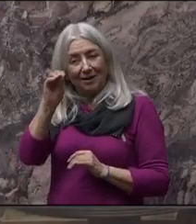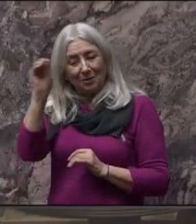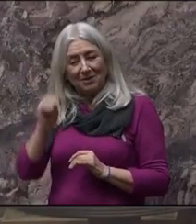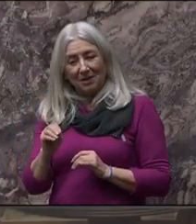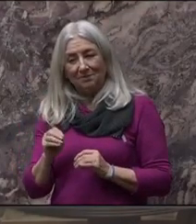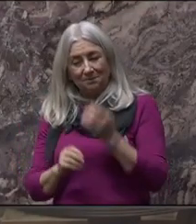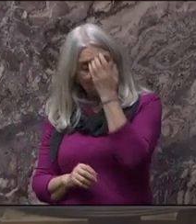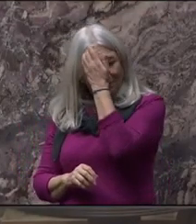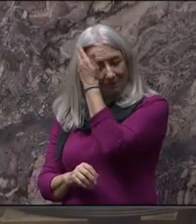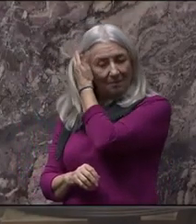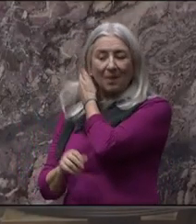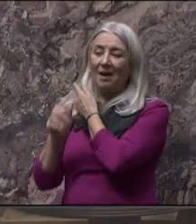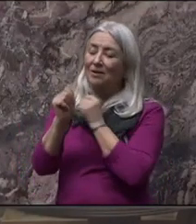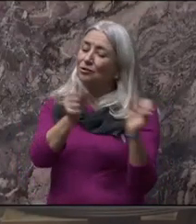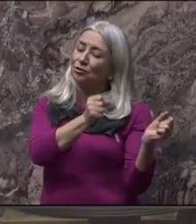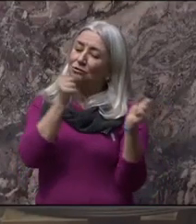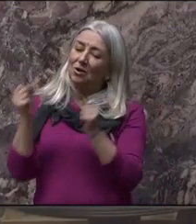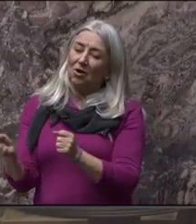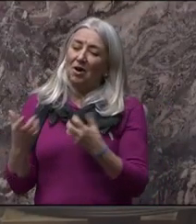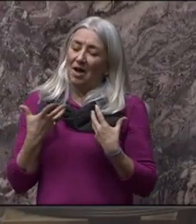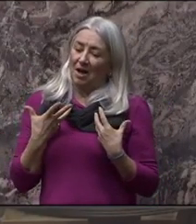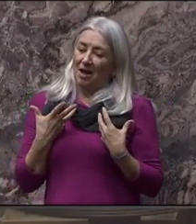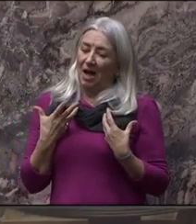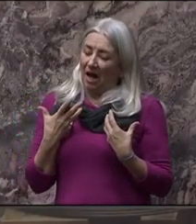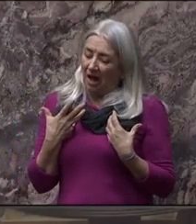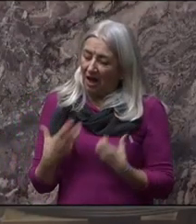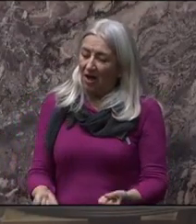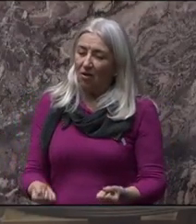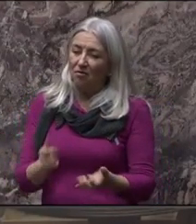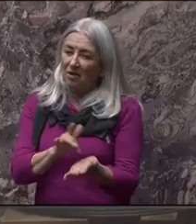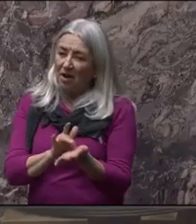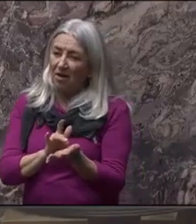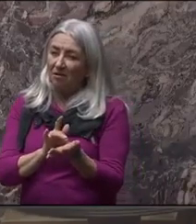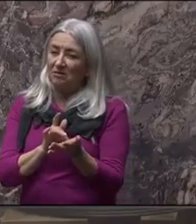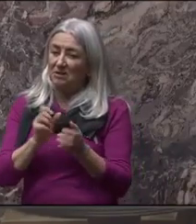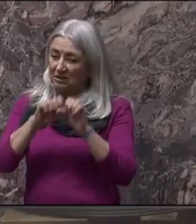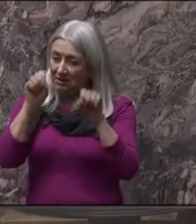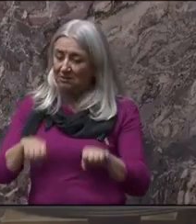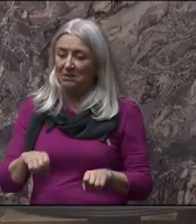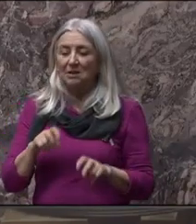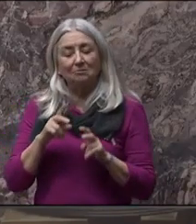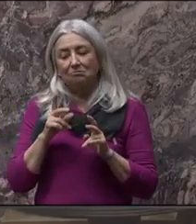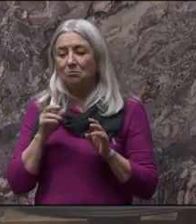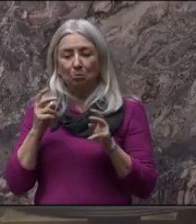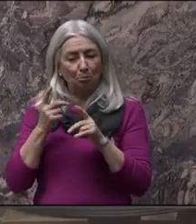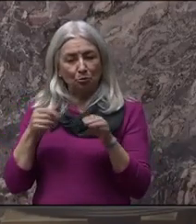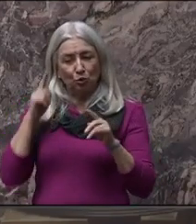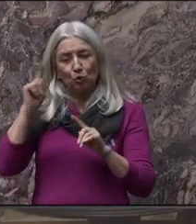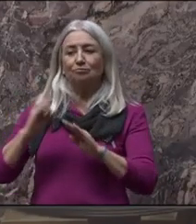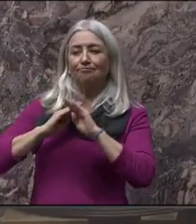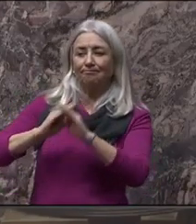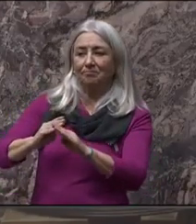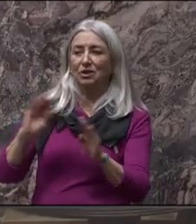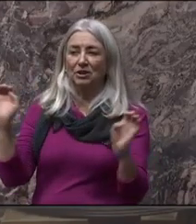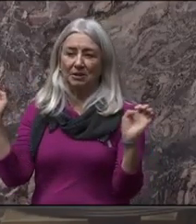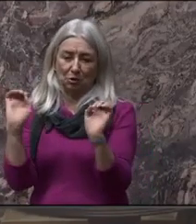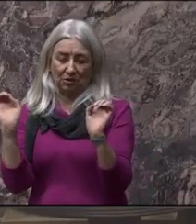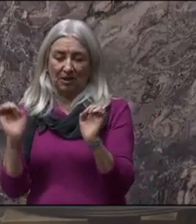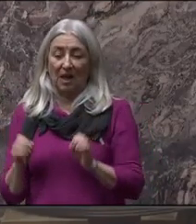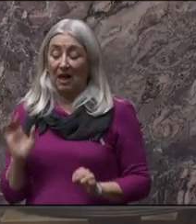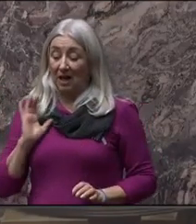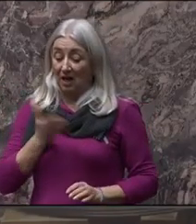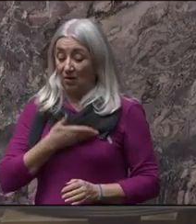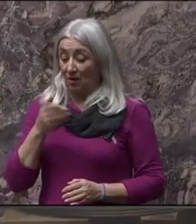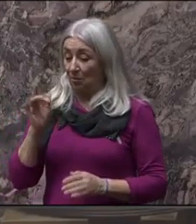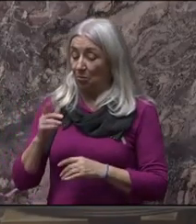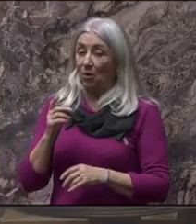A strong healthcare system is vital to address unforeseen crises. British Columbia was the first province to declare a